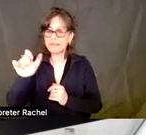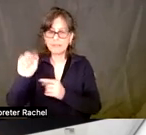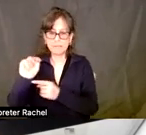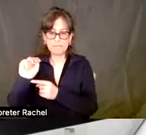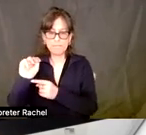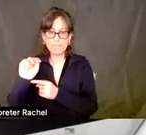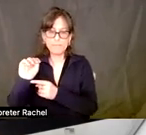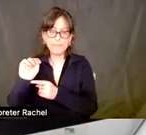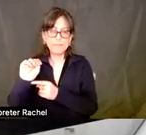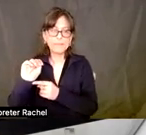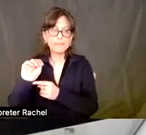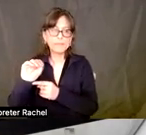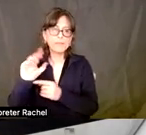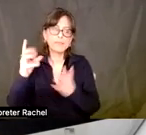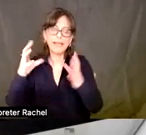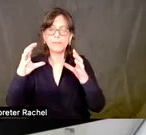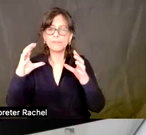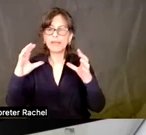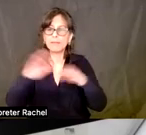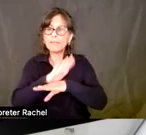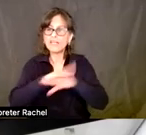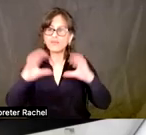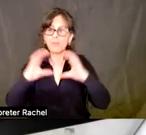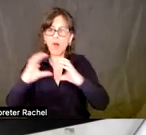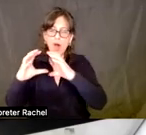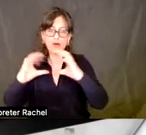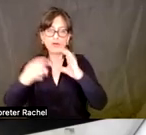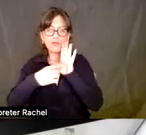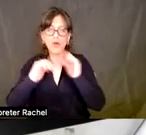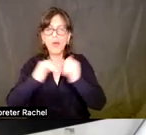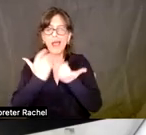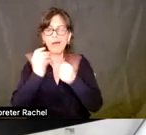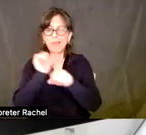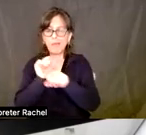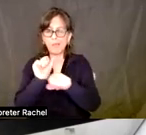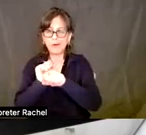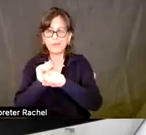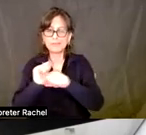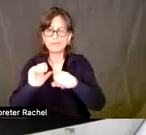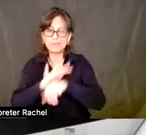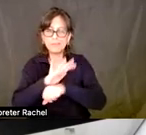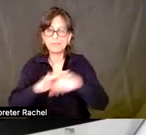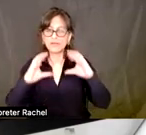A little diagram on the left shows how beach balls work. Basically,